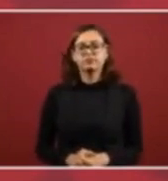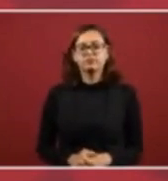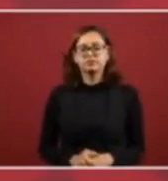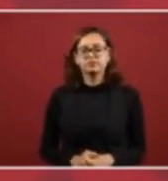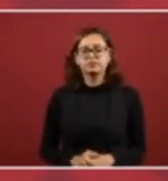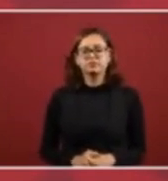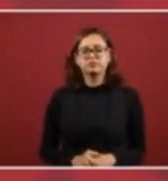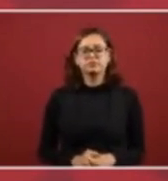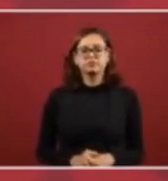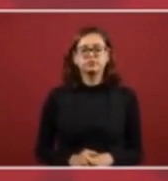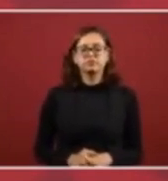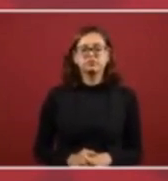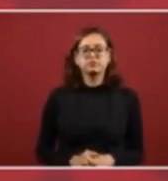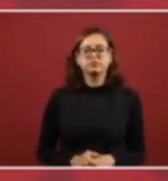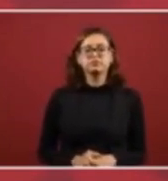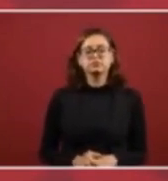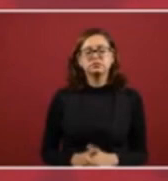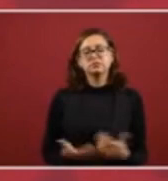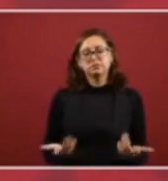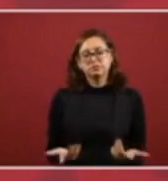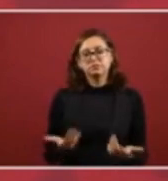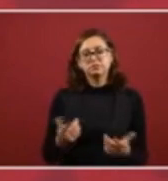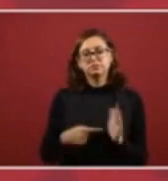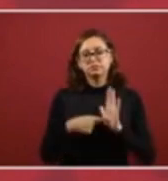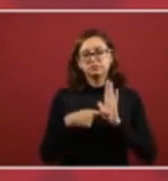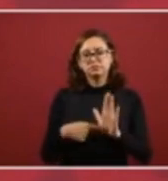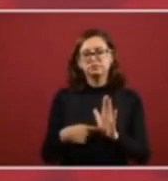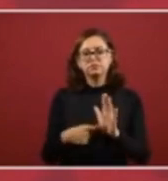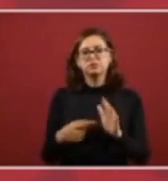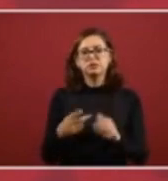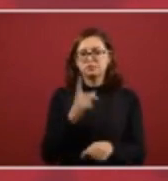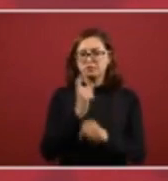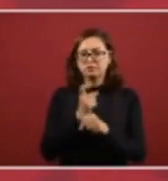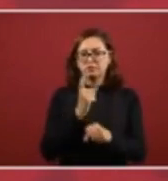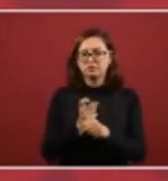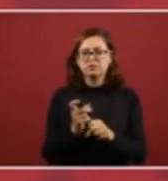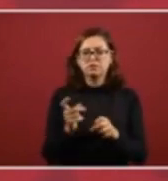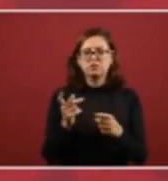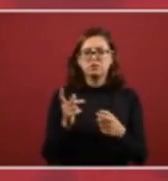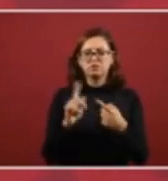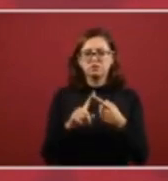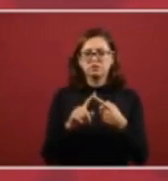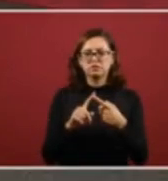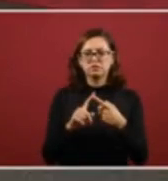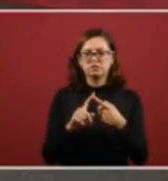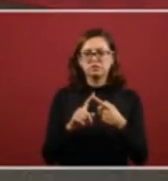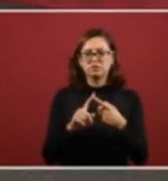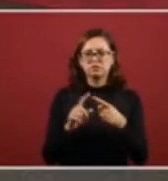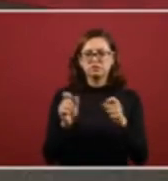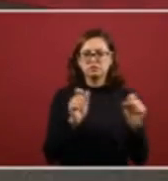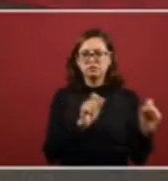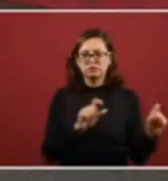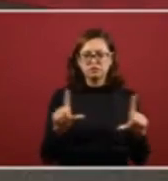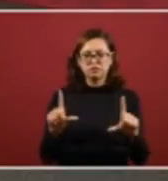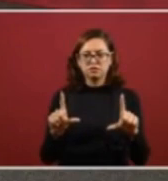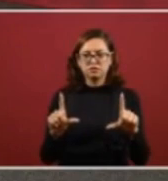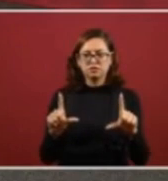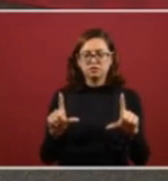to show How we've been able to reduce